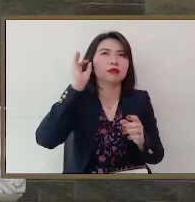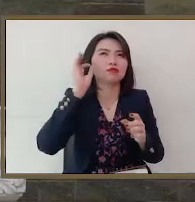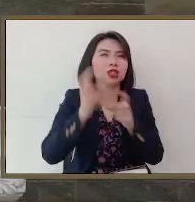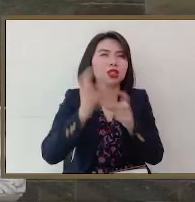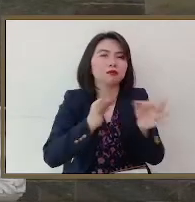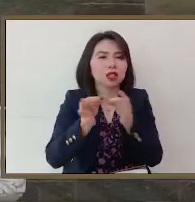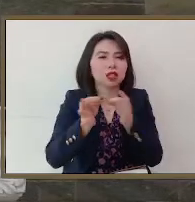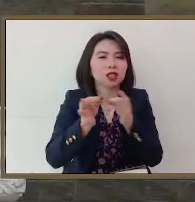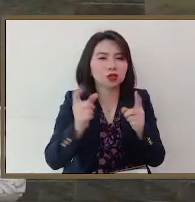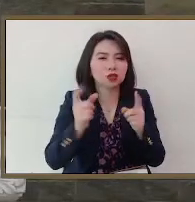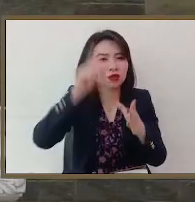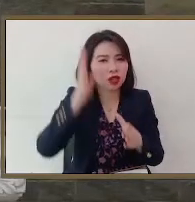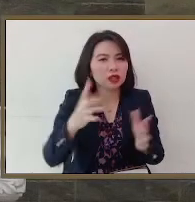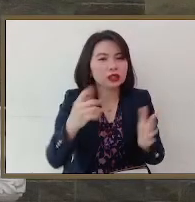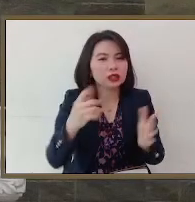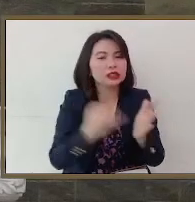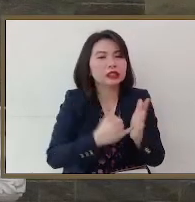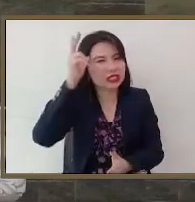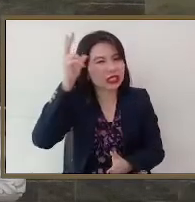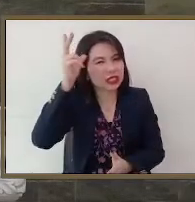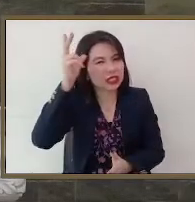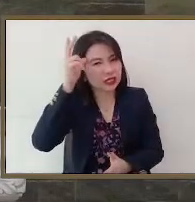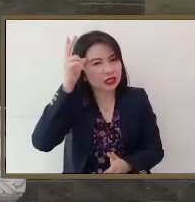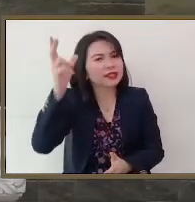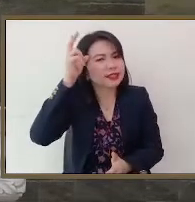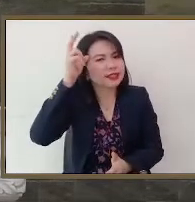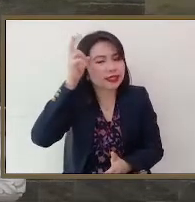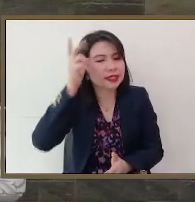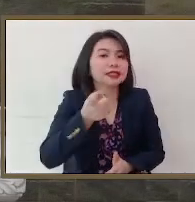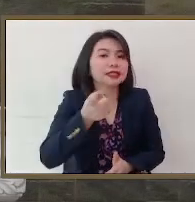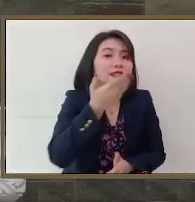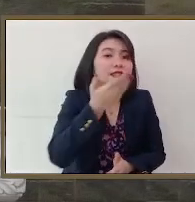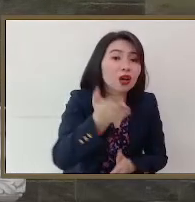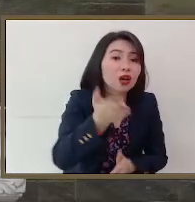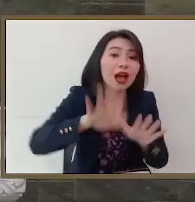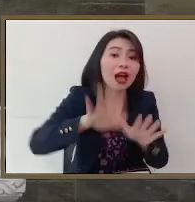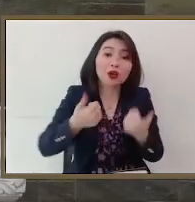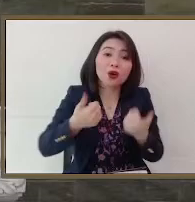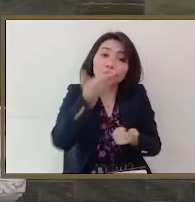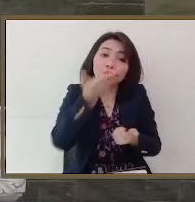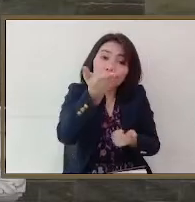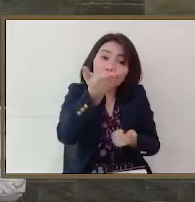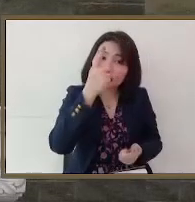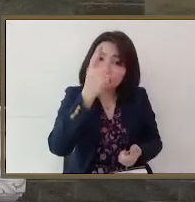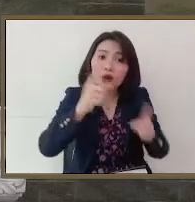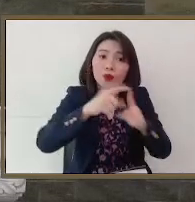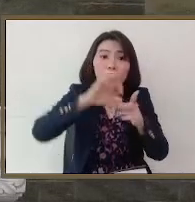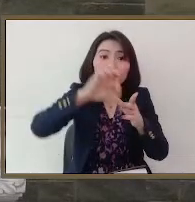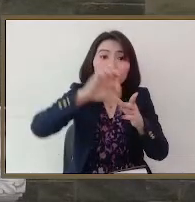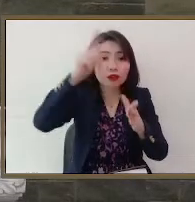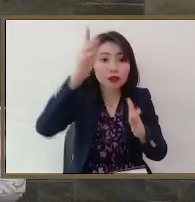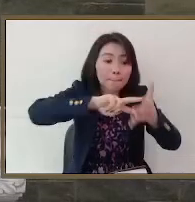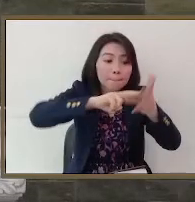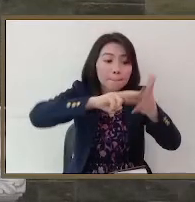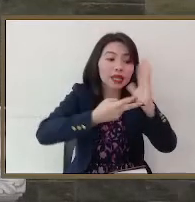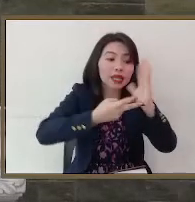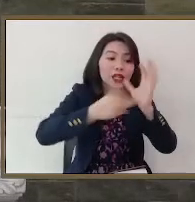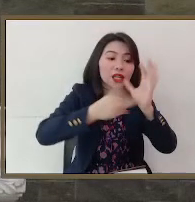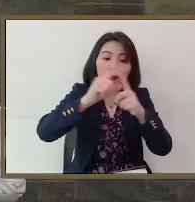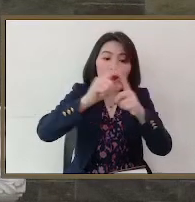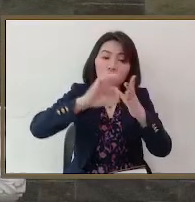Ang diablo ang nagdidikta sa iyo kung paano mo i-interpret yung meaning ng salita ng Diyos.